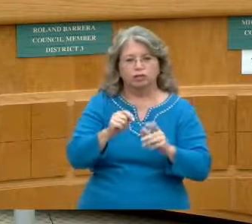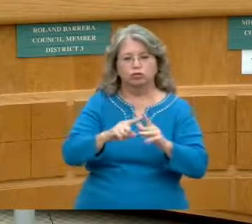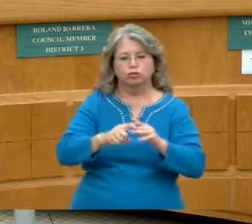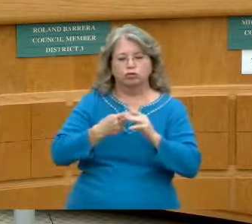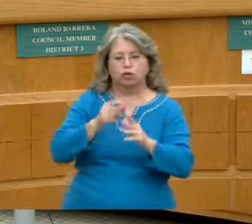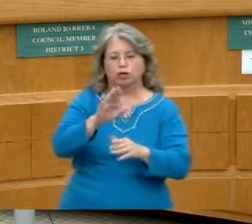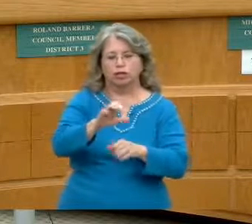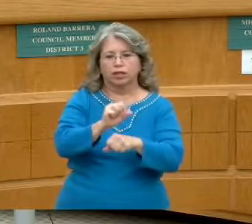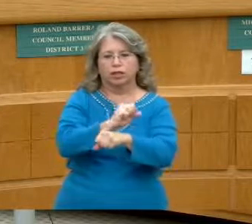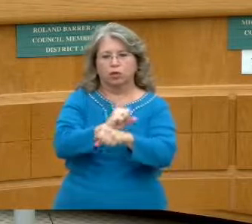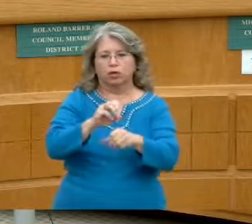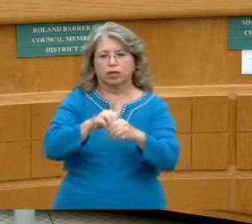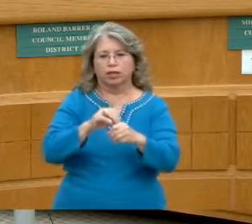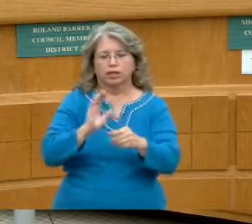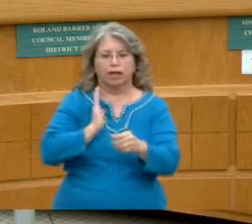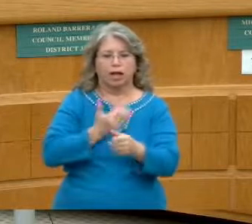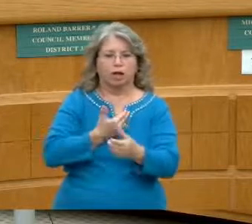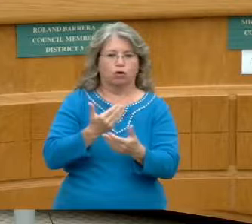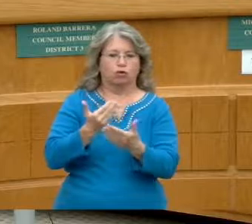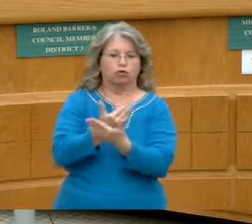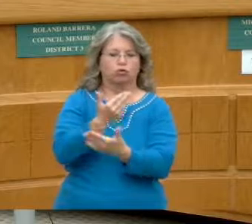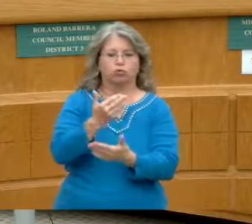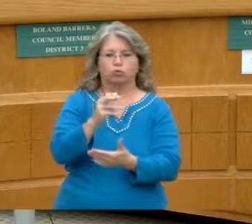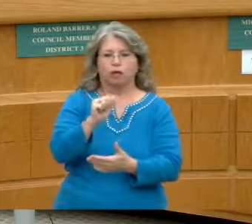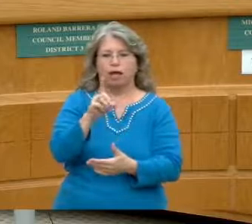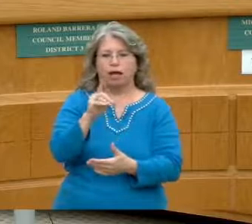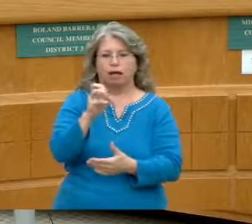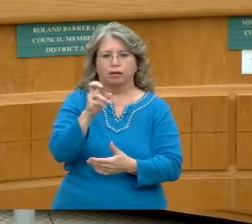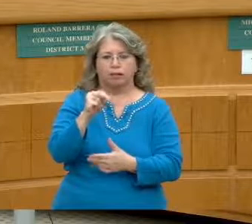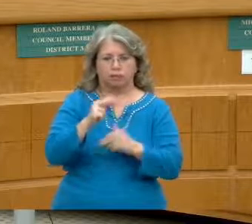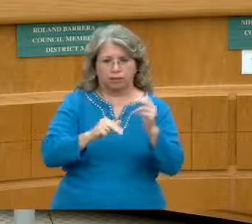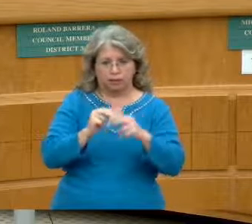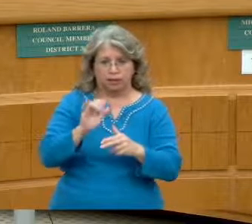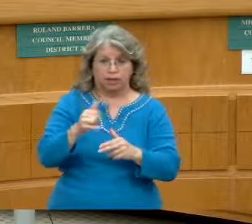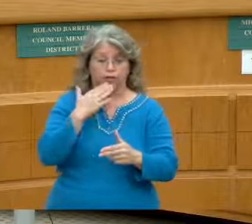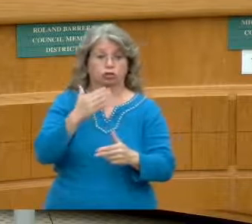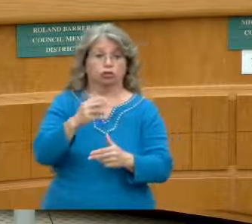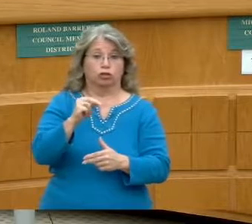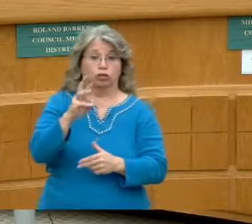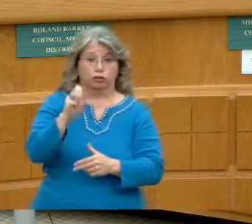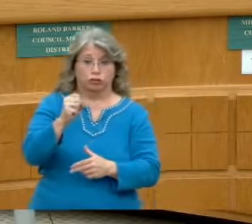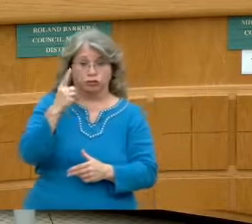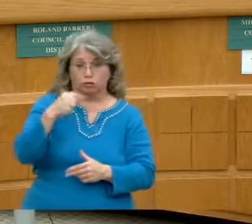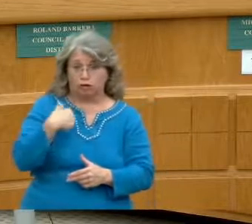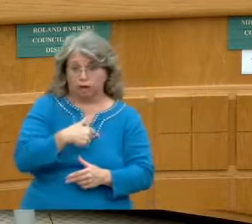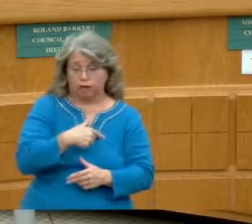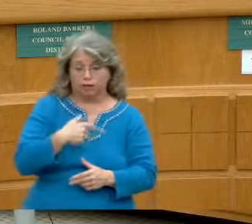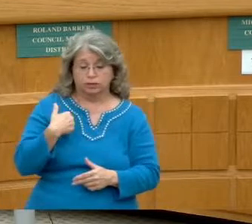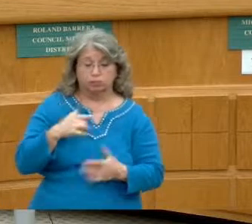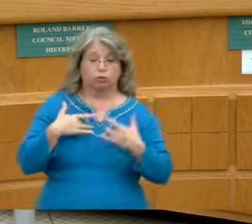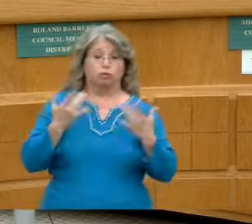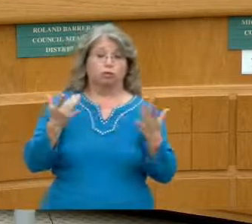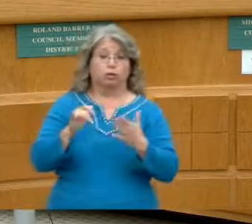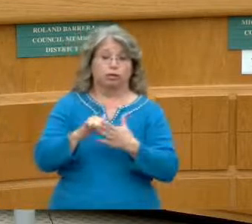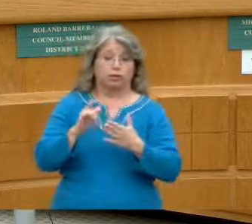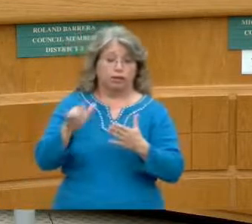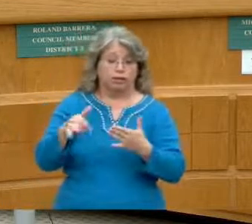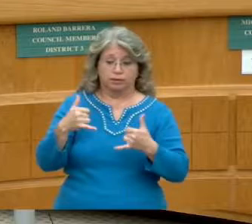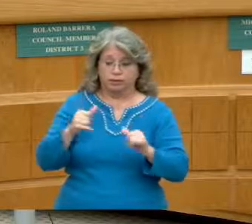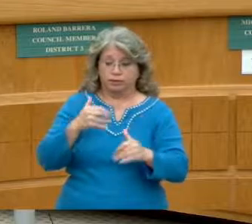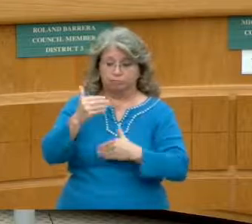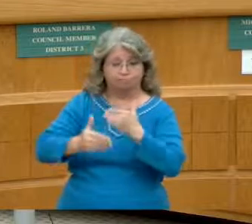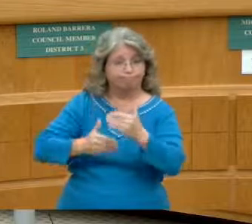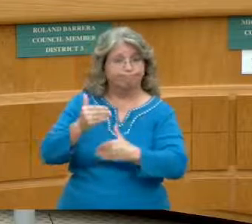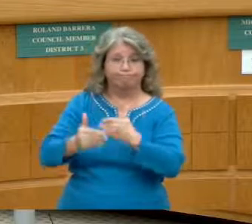new administration building. So that's good news for us, and we're delighted that they were able to do that. But the best news